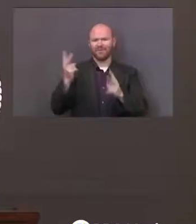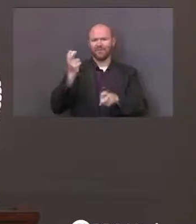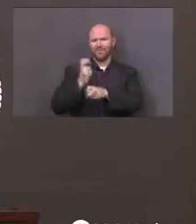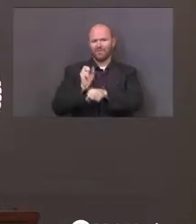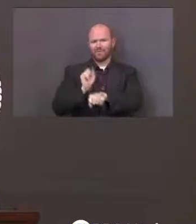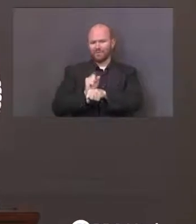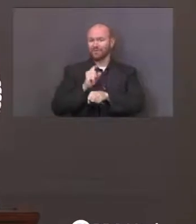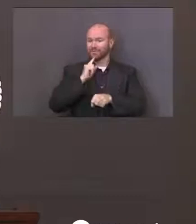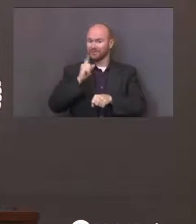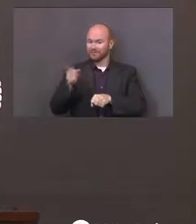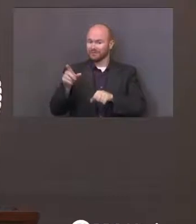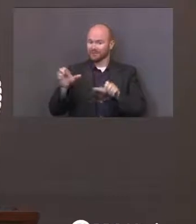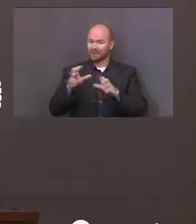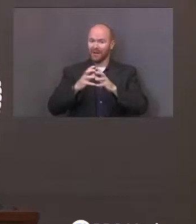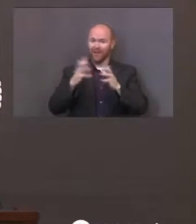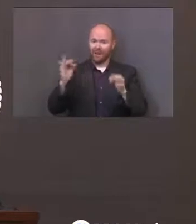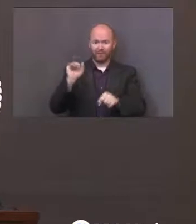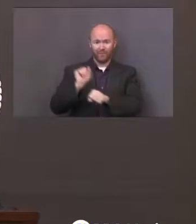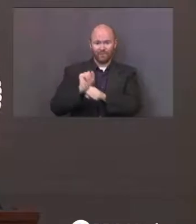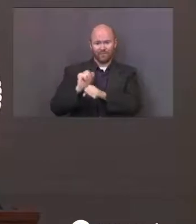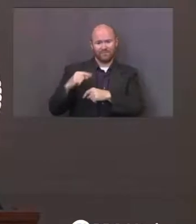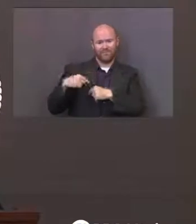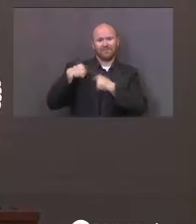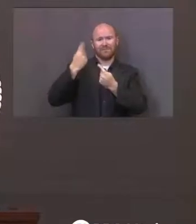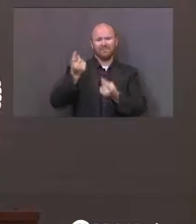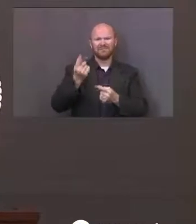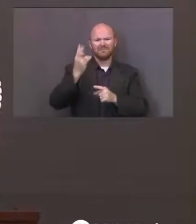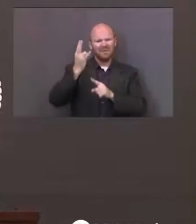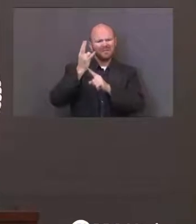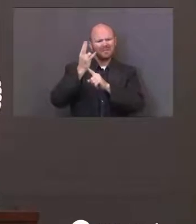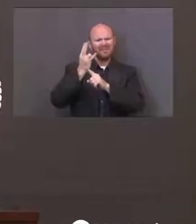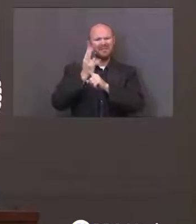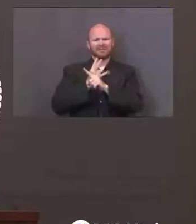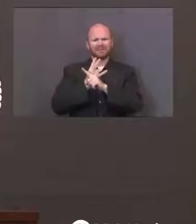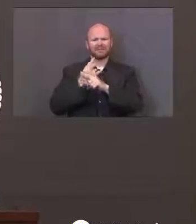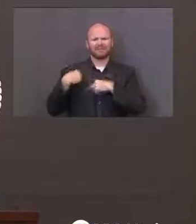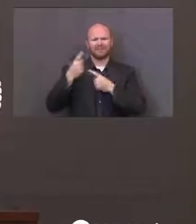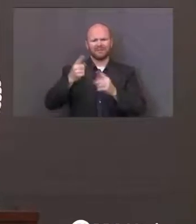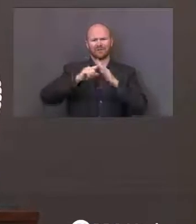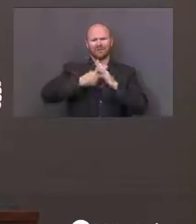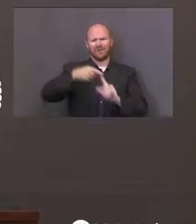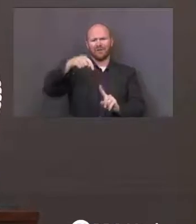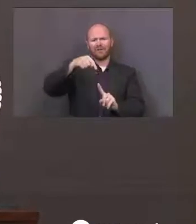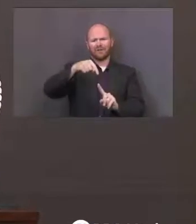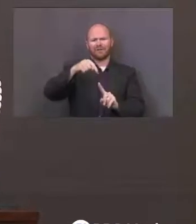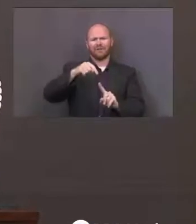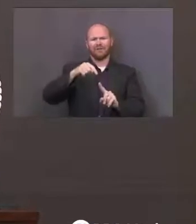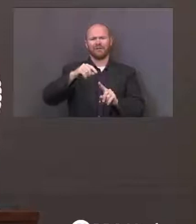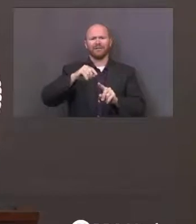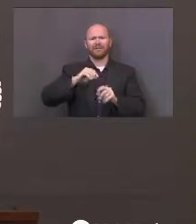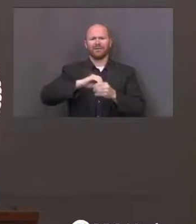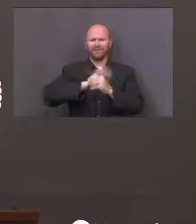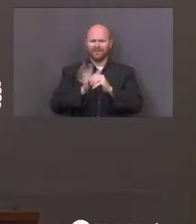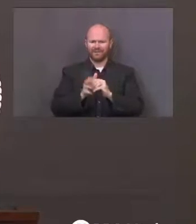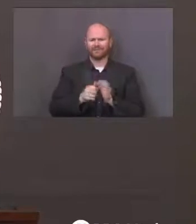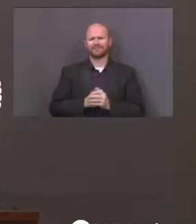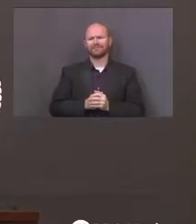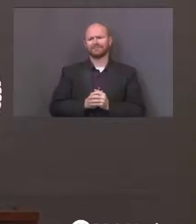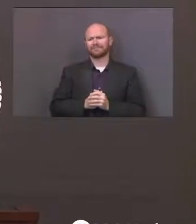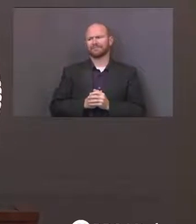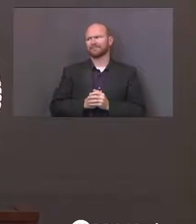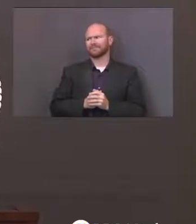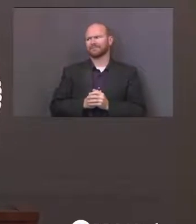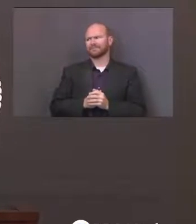She's done a lot of heavy lifting, a lot of work over the past little over 7 months since we began this, and we appreciate her efforts.